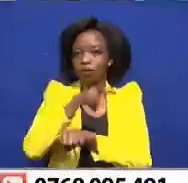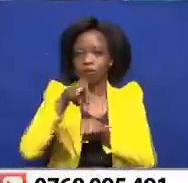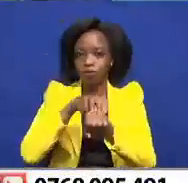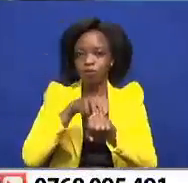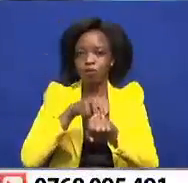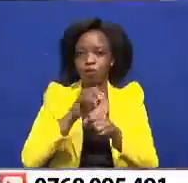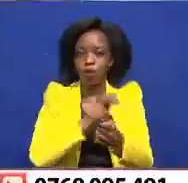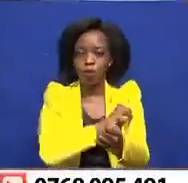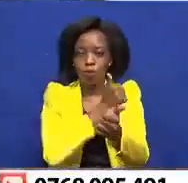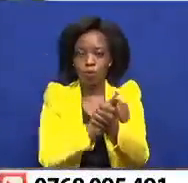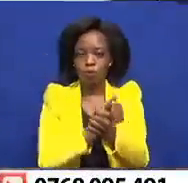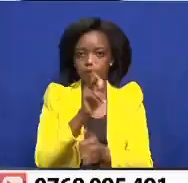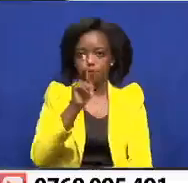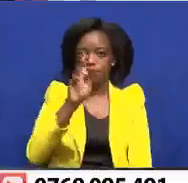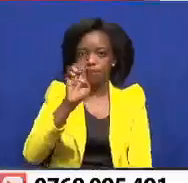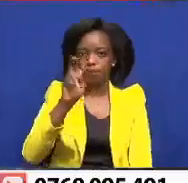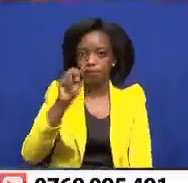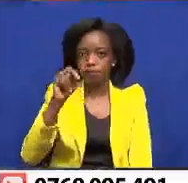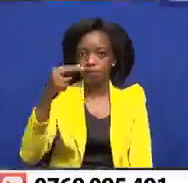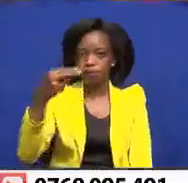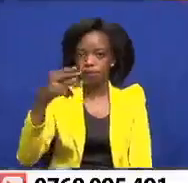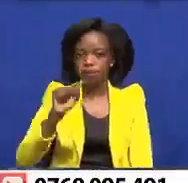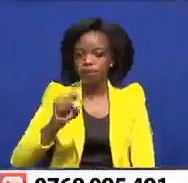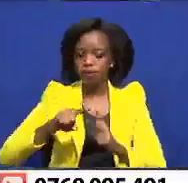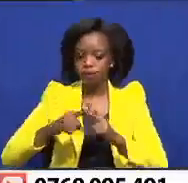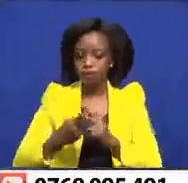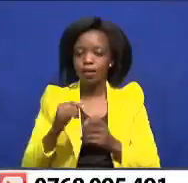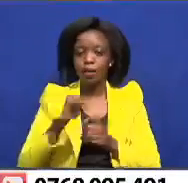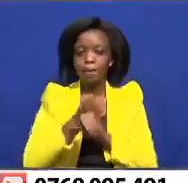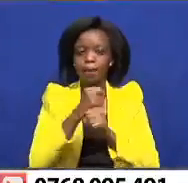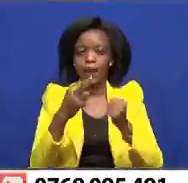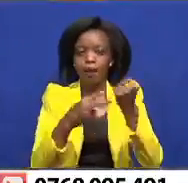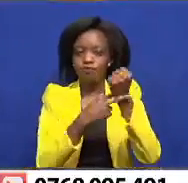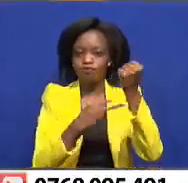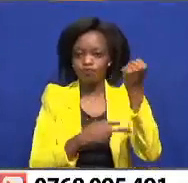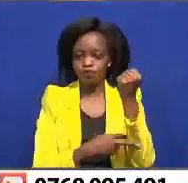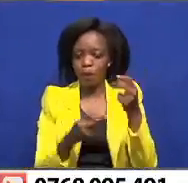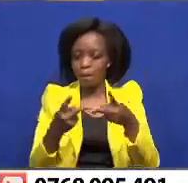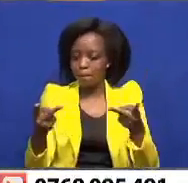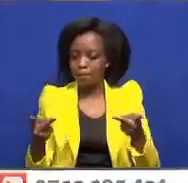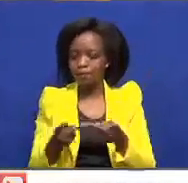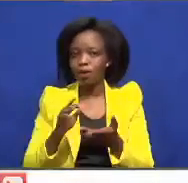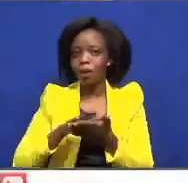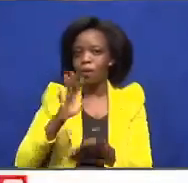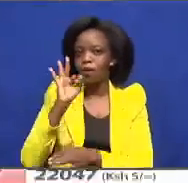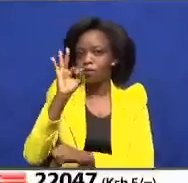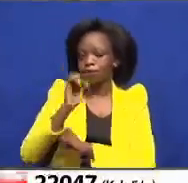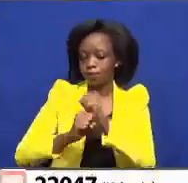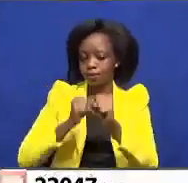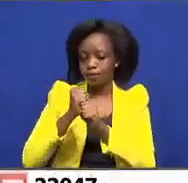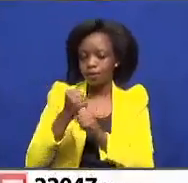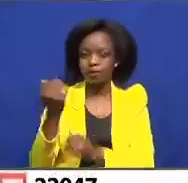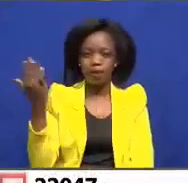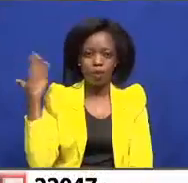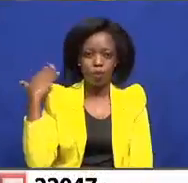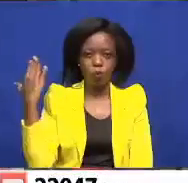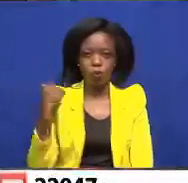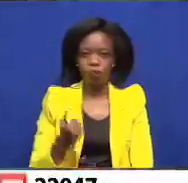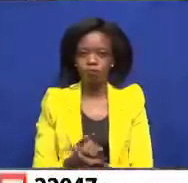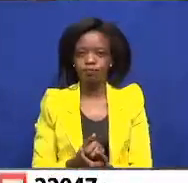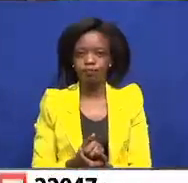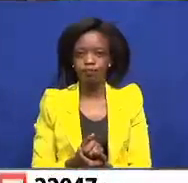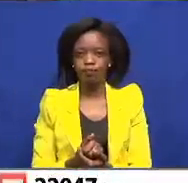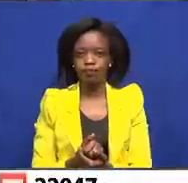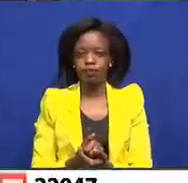Highways Authority, KENHA, began construction of pedestrian crossing points more than 3 years ago.